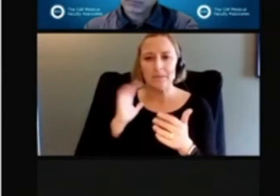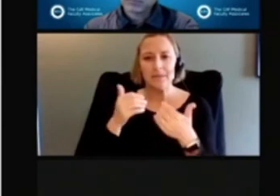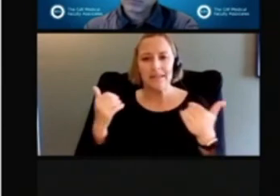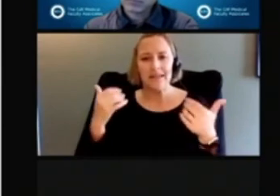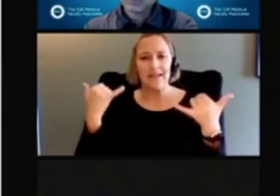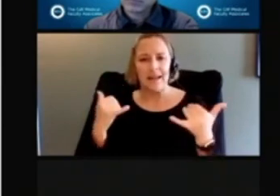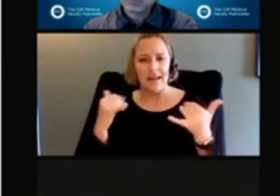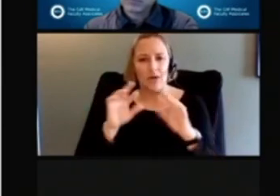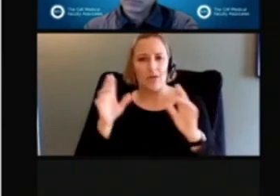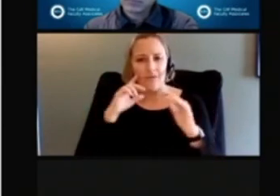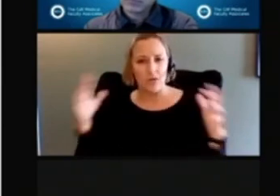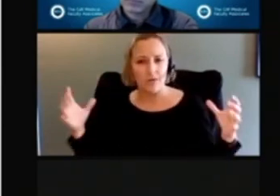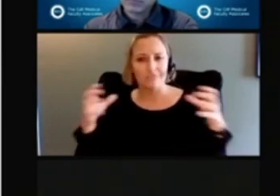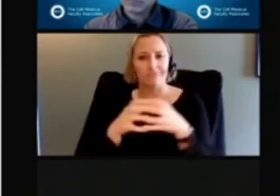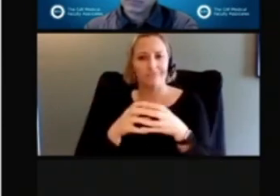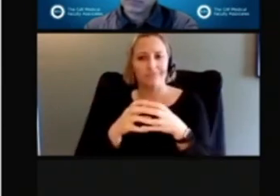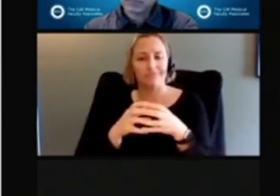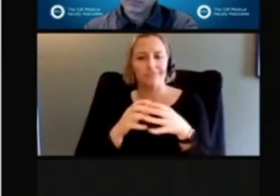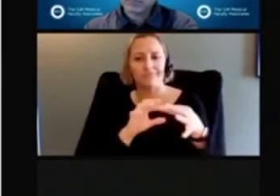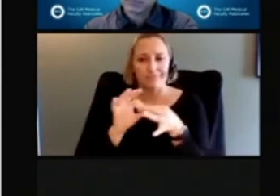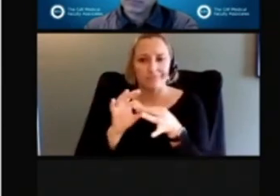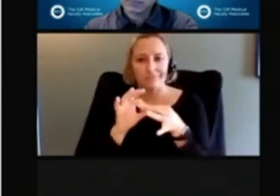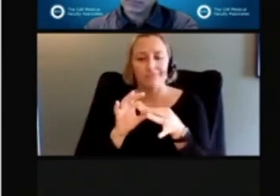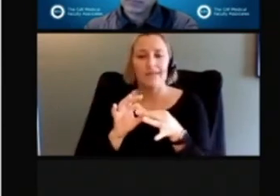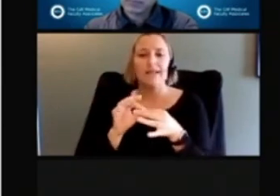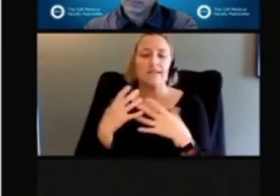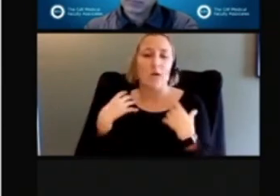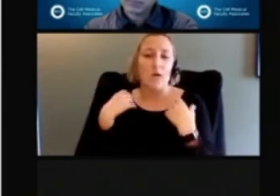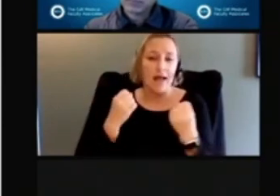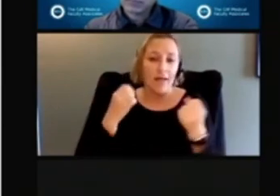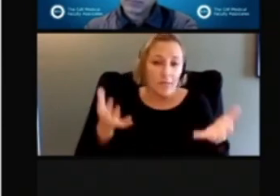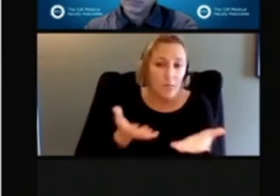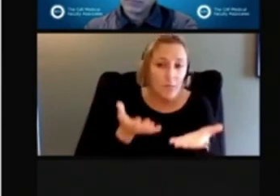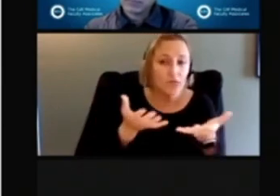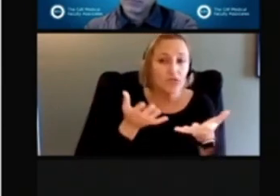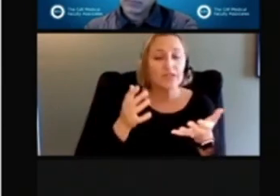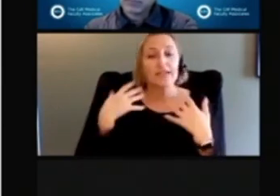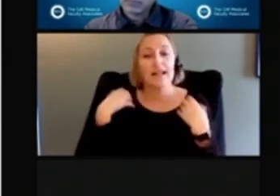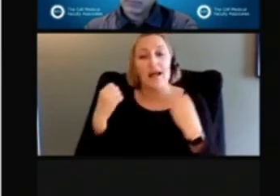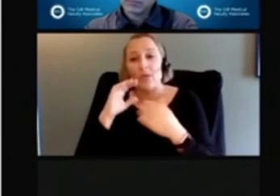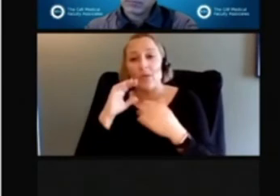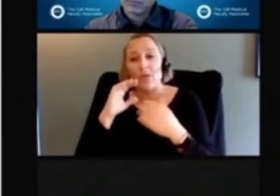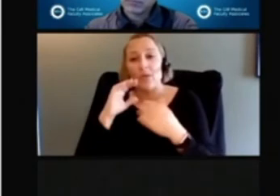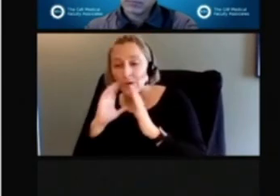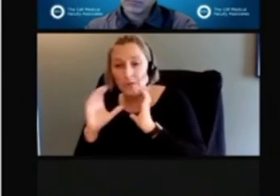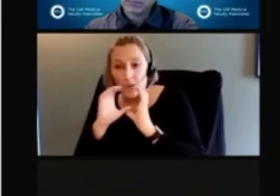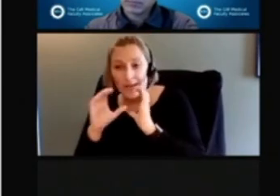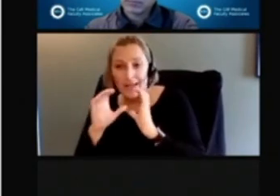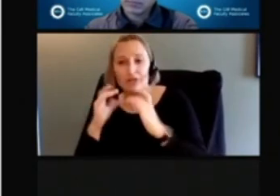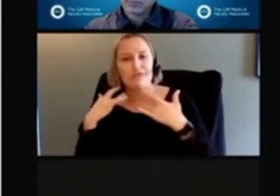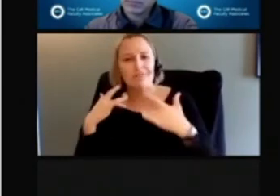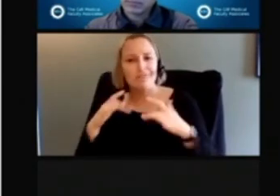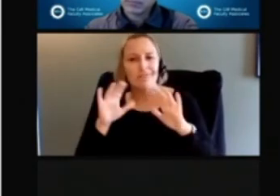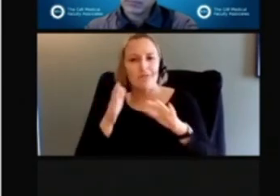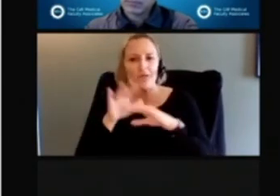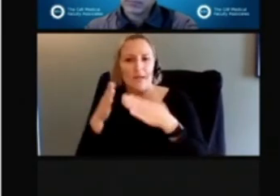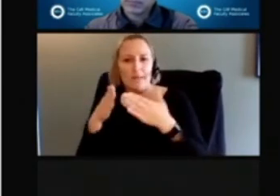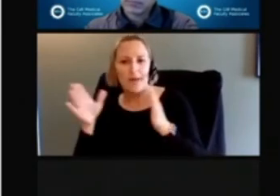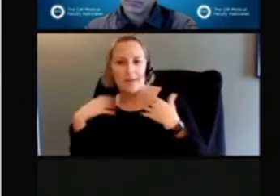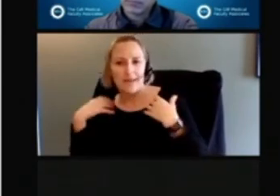about health promotion, health communications, that's really been done in public health, and not so much looking at